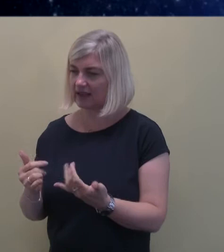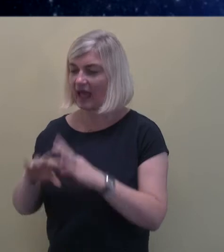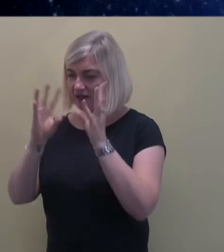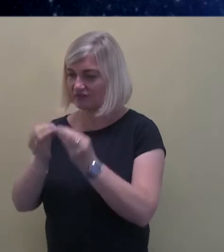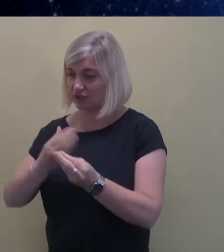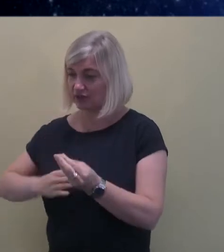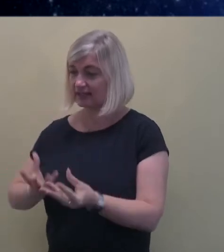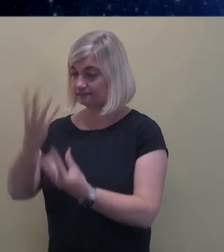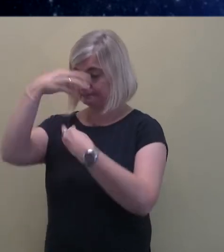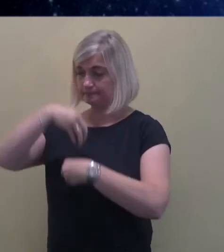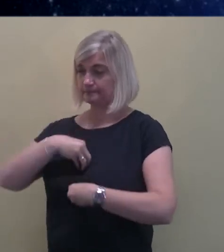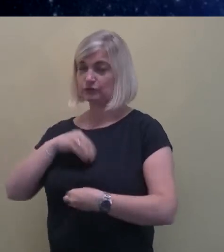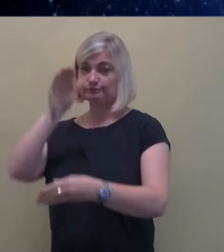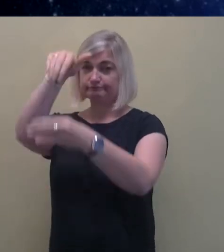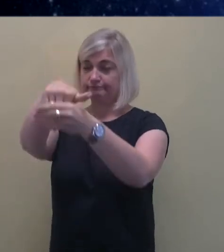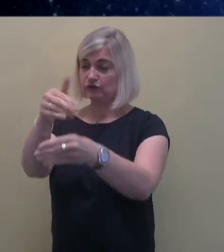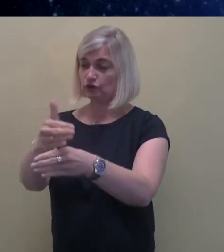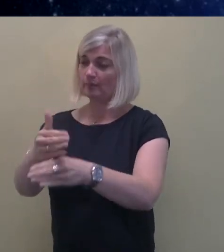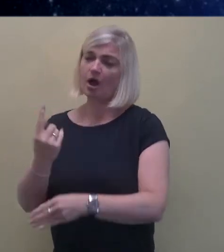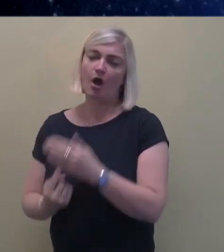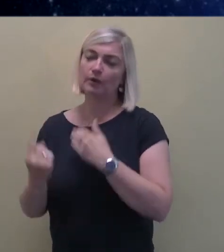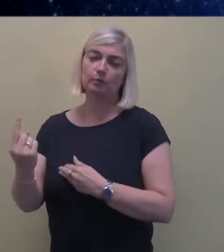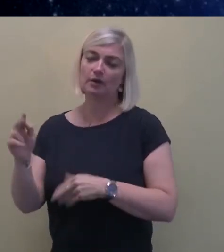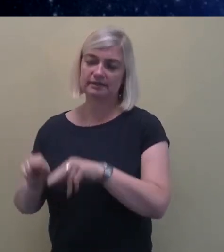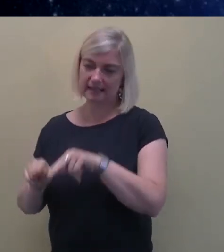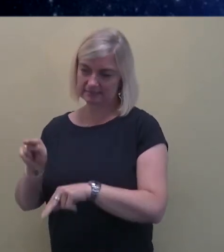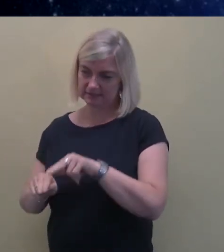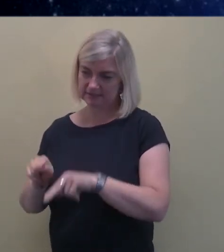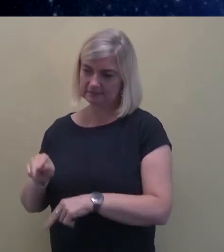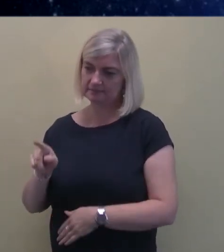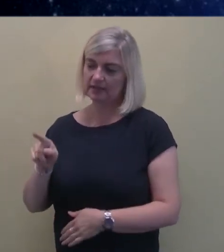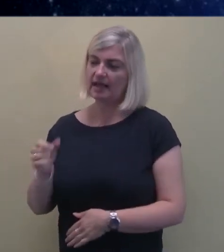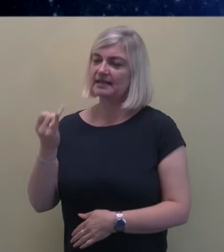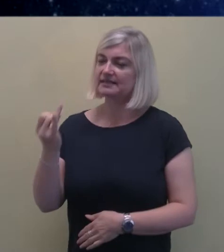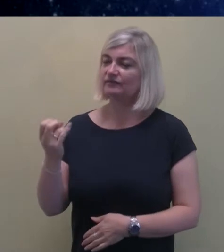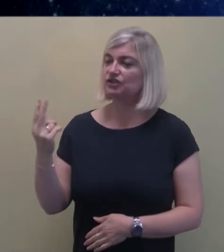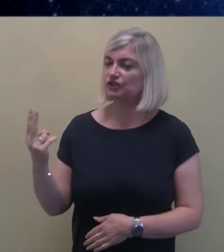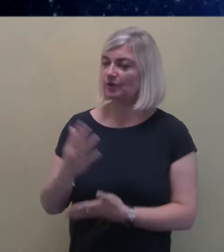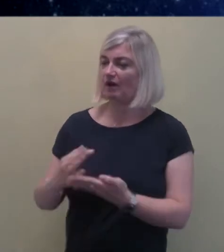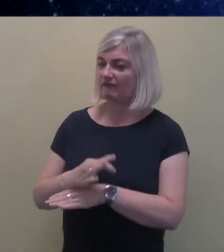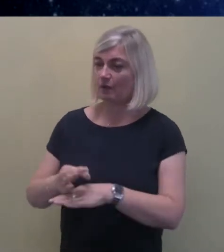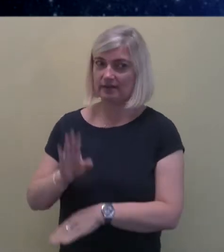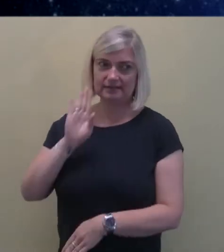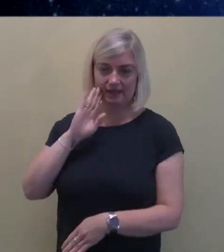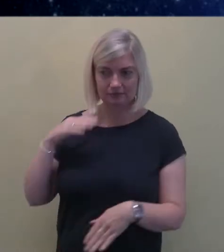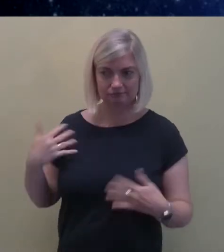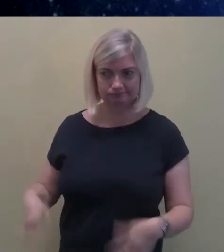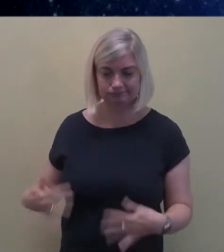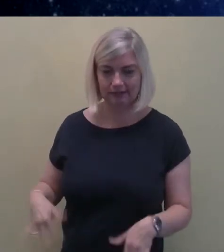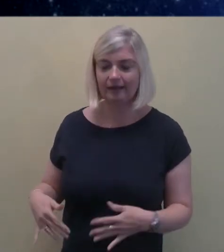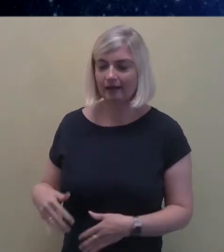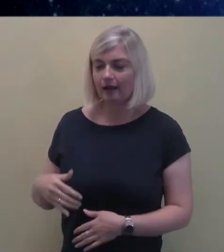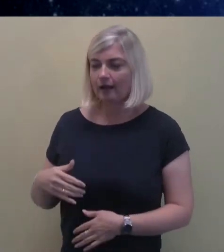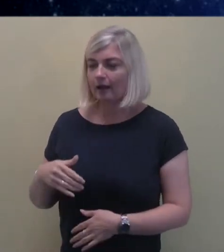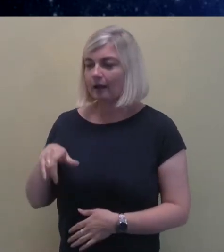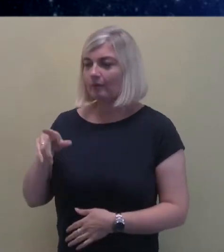for the second year. These are set by the awarding bodies in collaboration with employers. These are not set. So it's